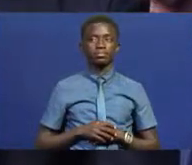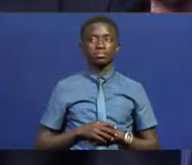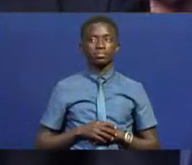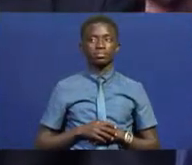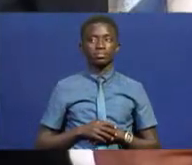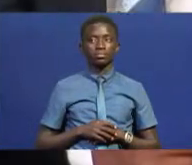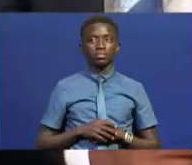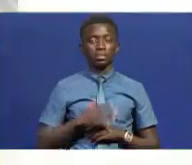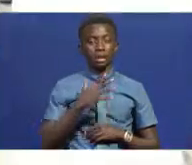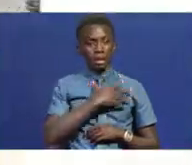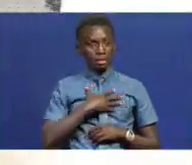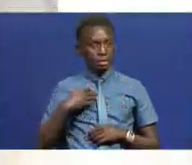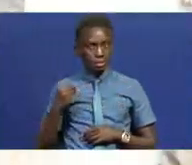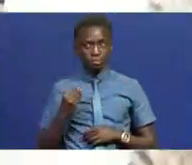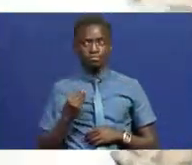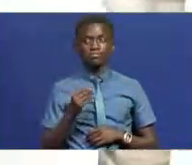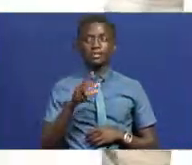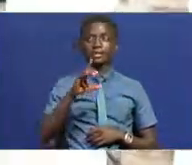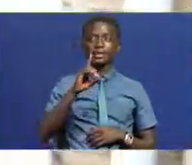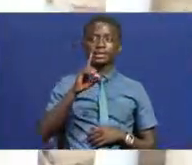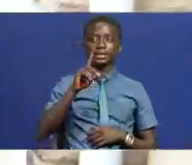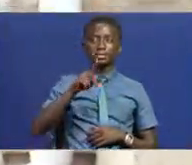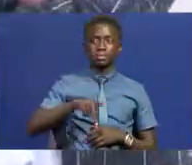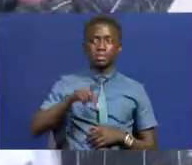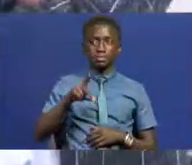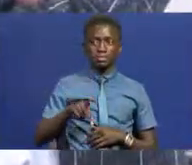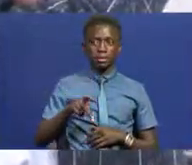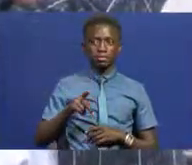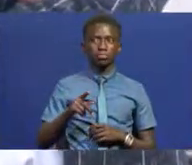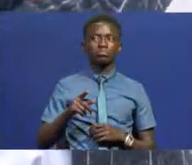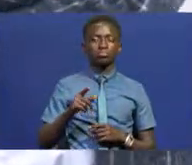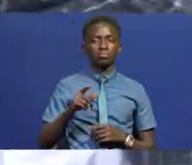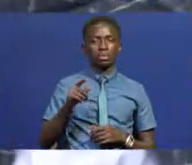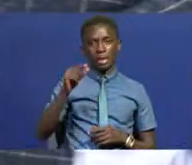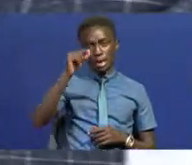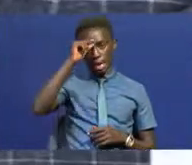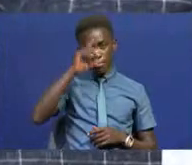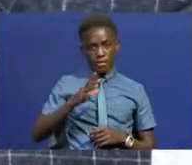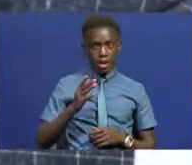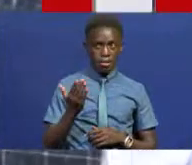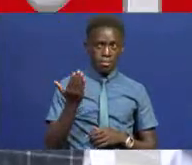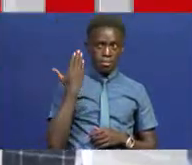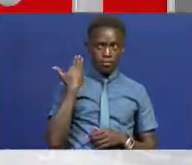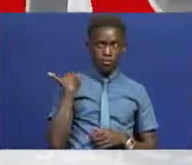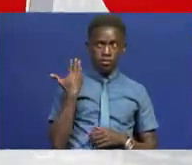And I could pass the DPP from charging former Muranga Governor Mwangi wa Iria with graft.